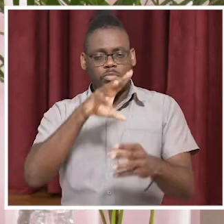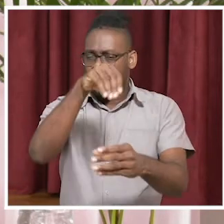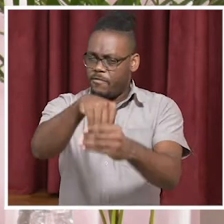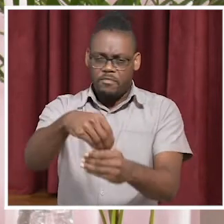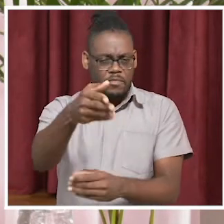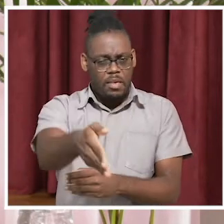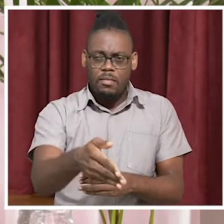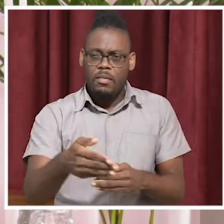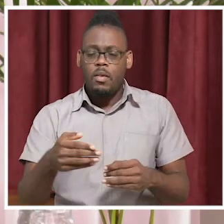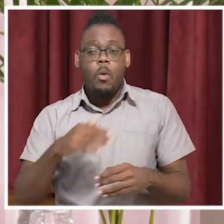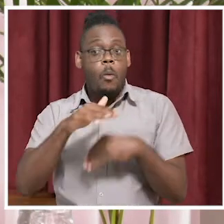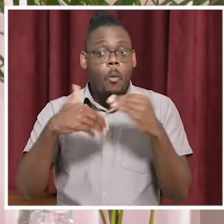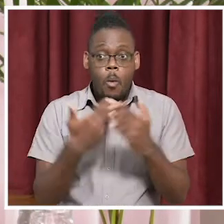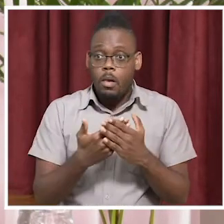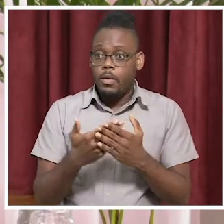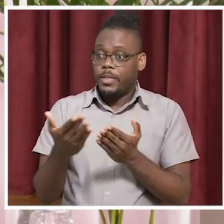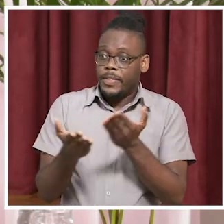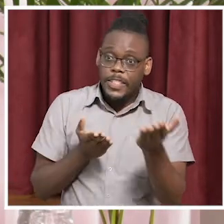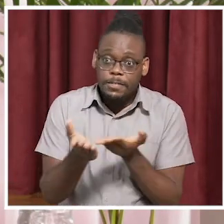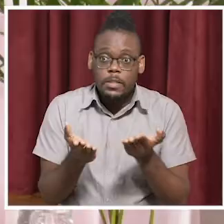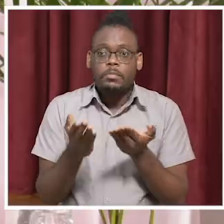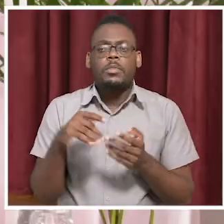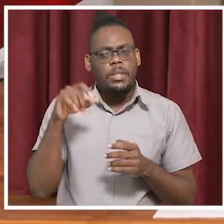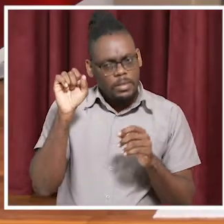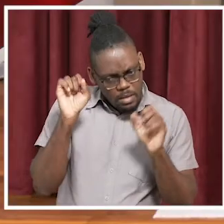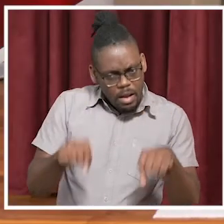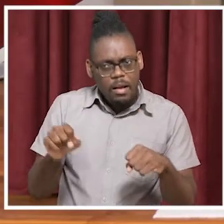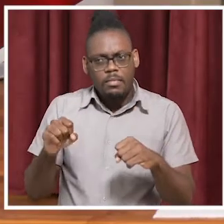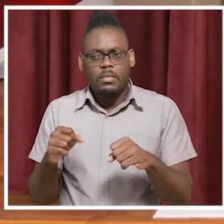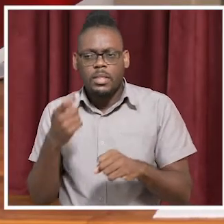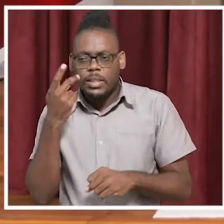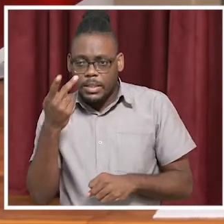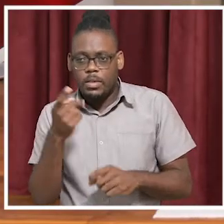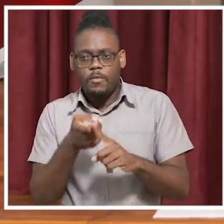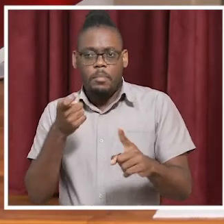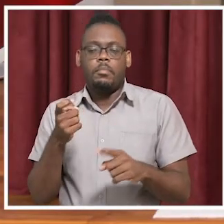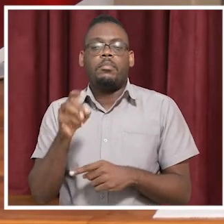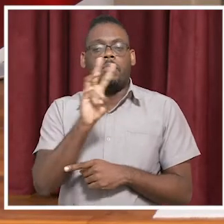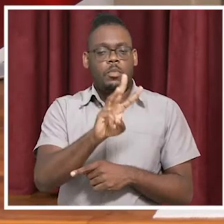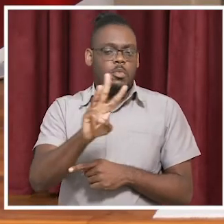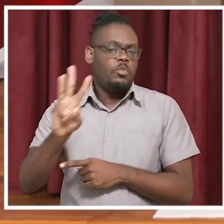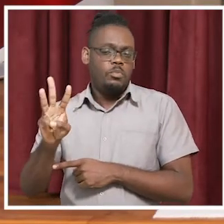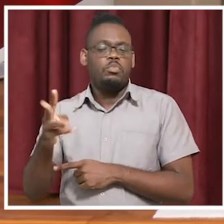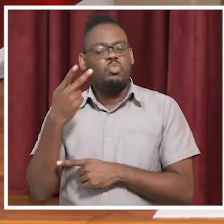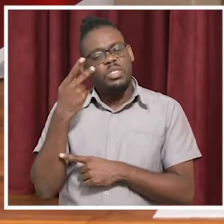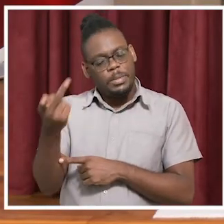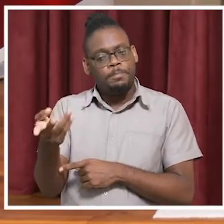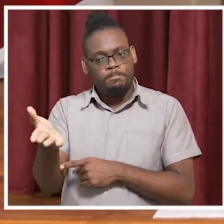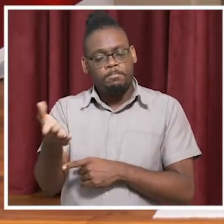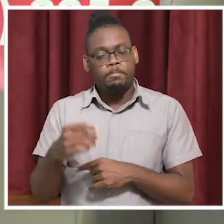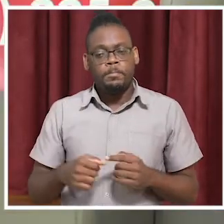the website. All right, sounds beautiful. Do we have a hybrid or are we all online? We do both. We use